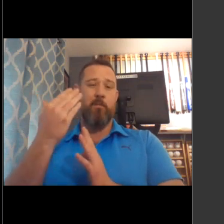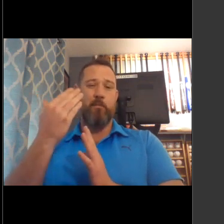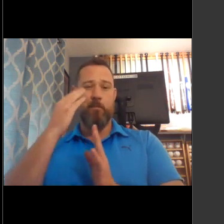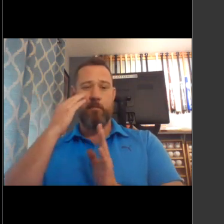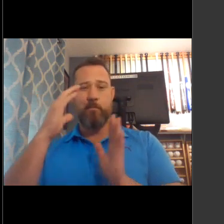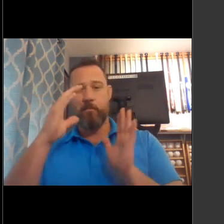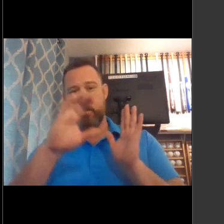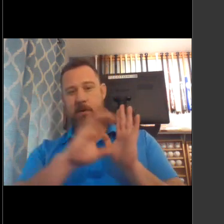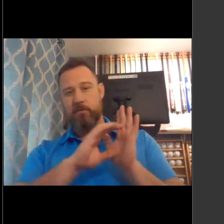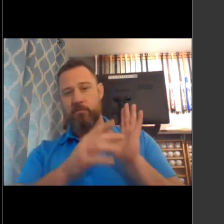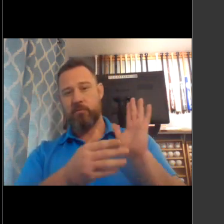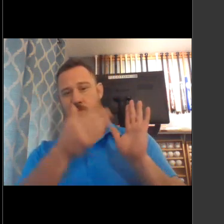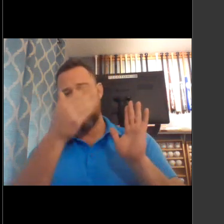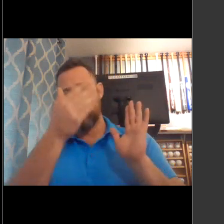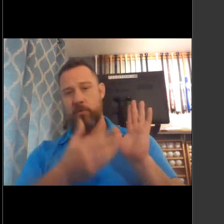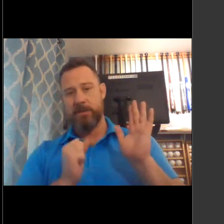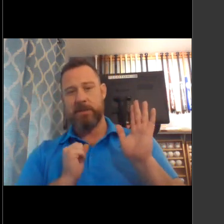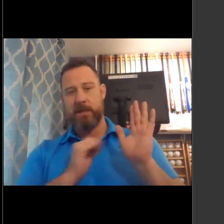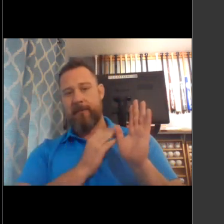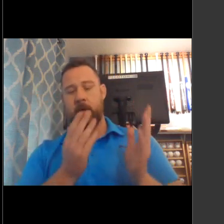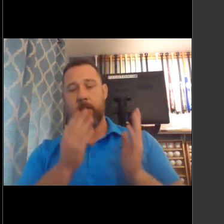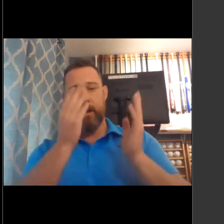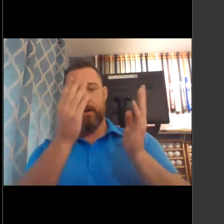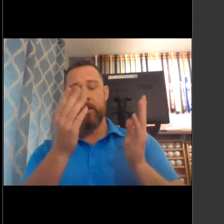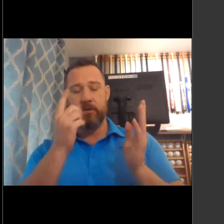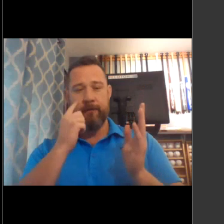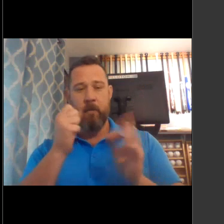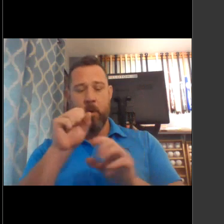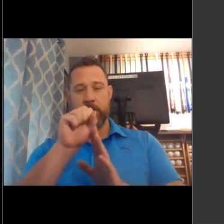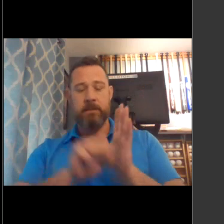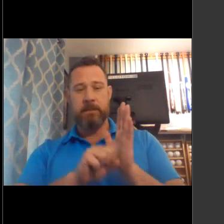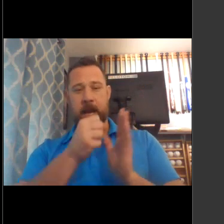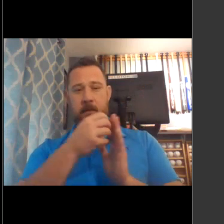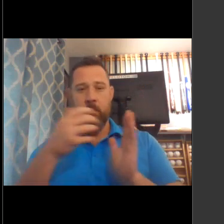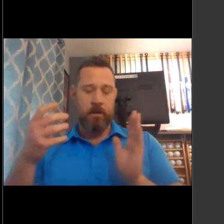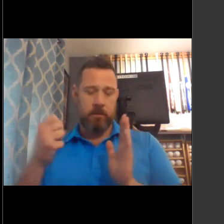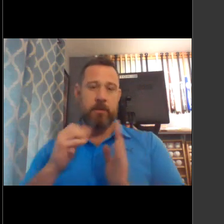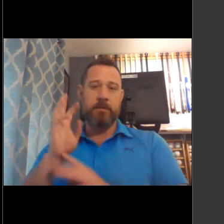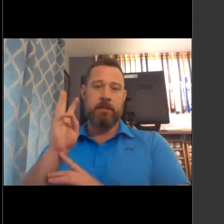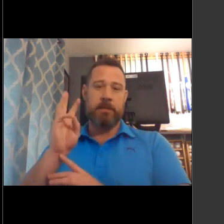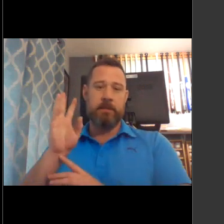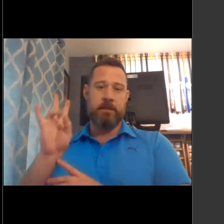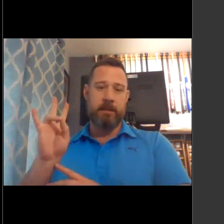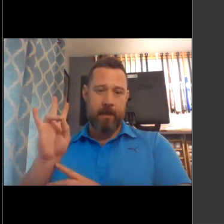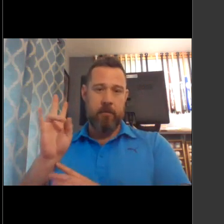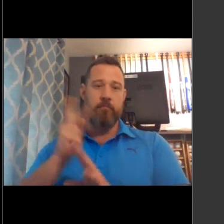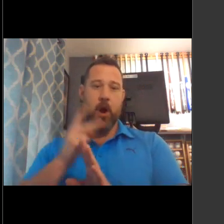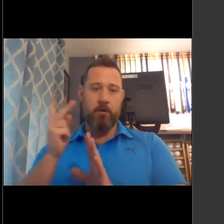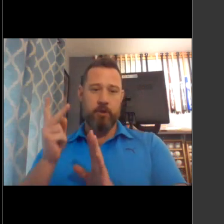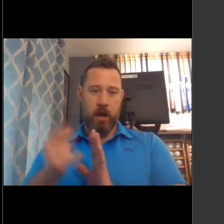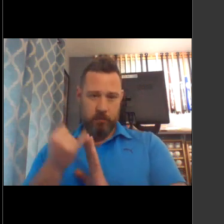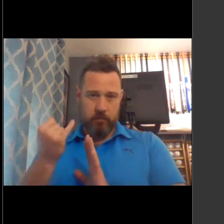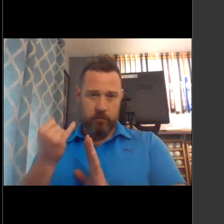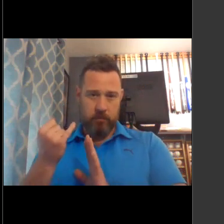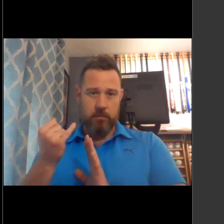the staff recommendations. For the statewide component, staff is recommending 67 projects